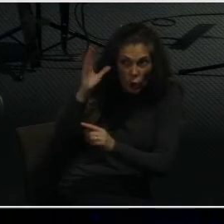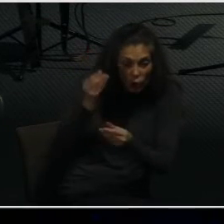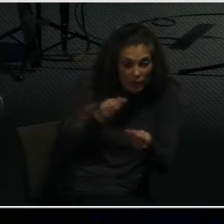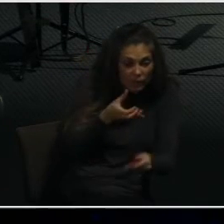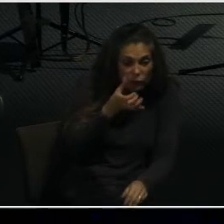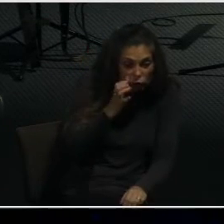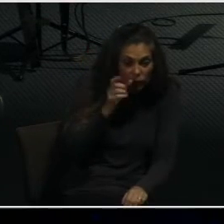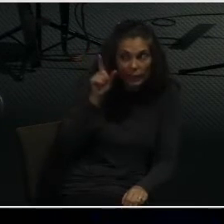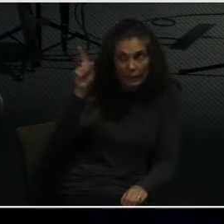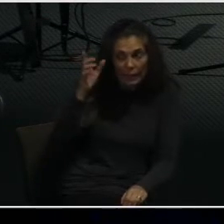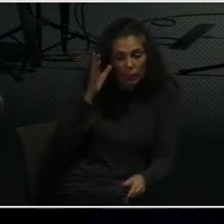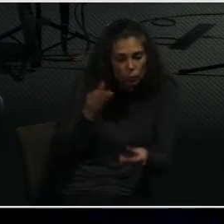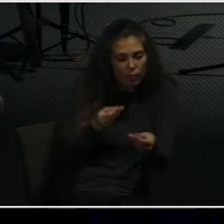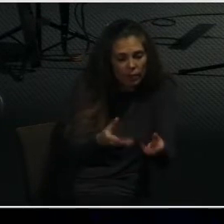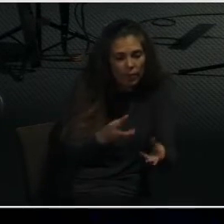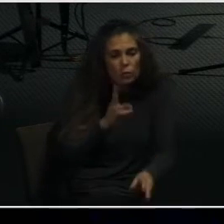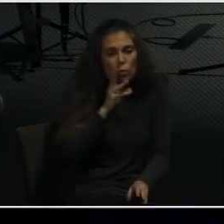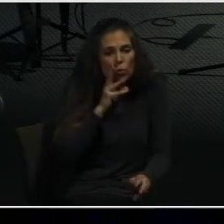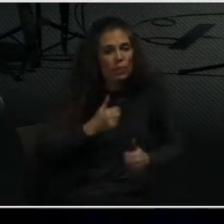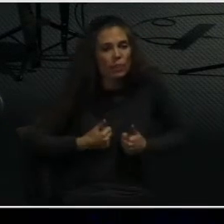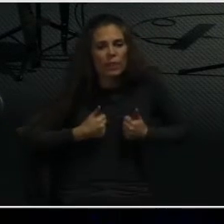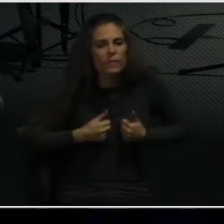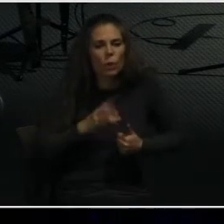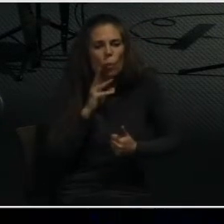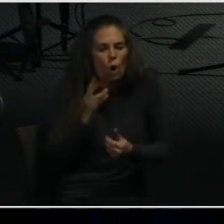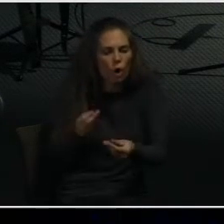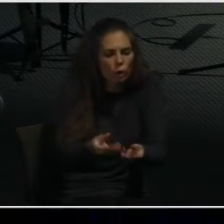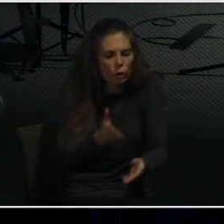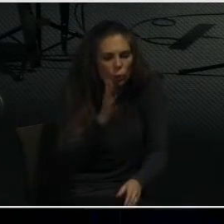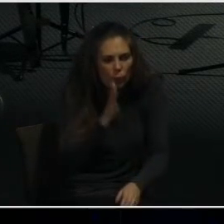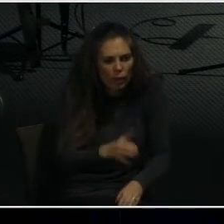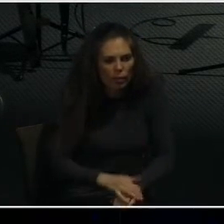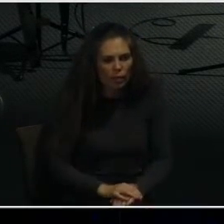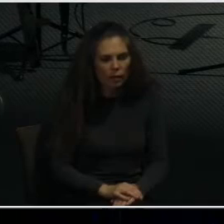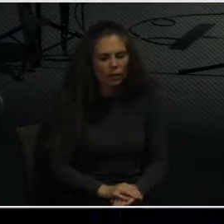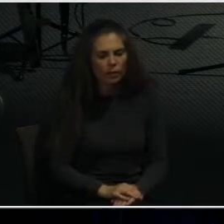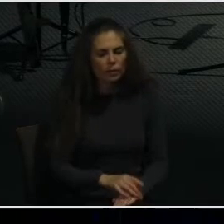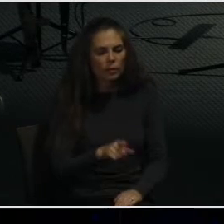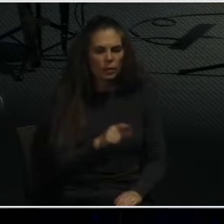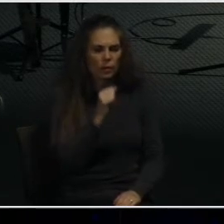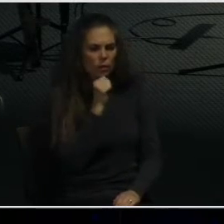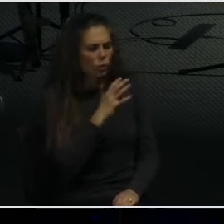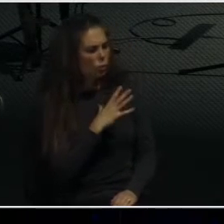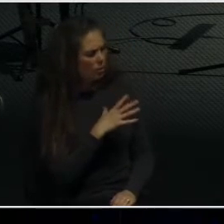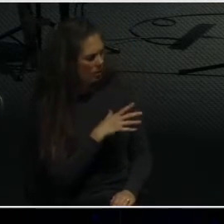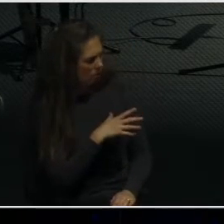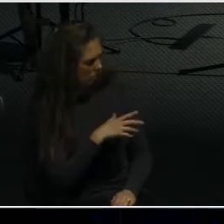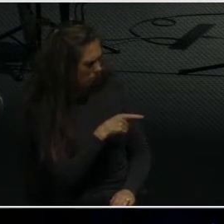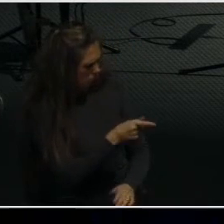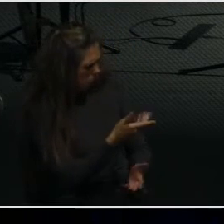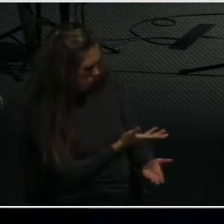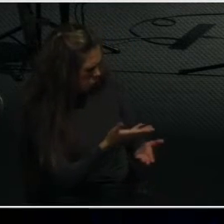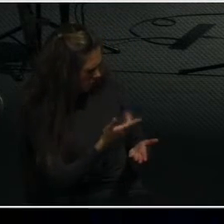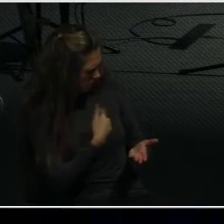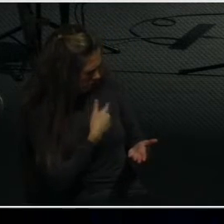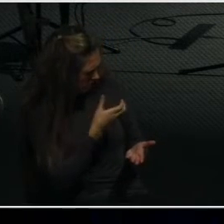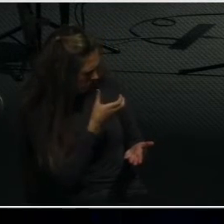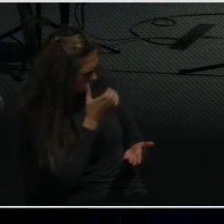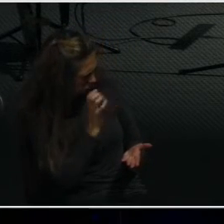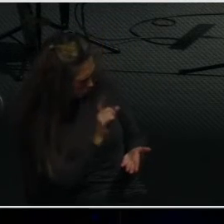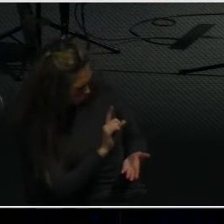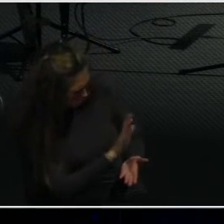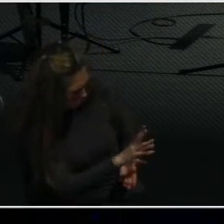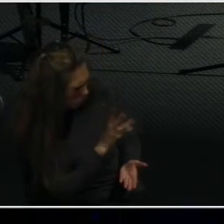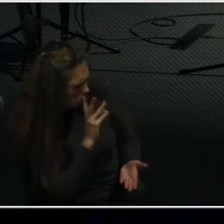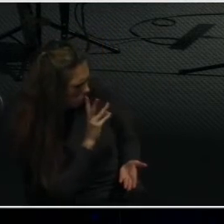Well, she thinks, "Oh, so he wants to give me a drink. Well, where's his bucket? Where is he going to catch the water that comes from out of the well so